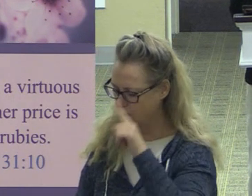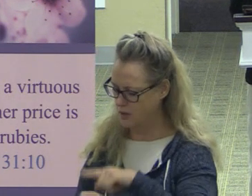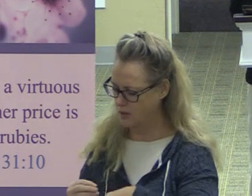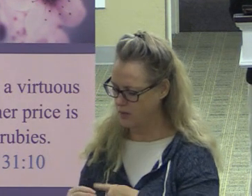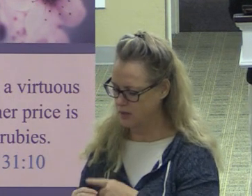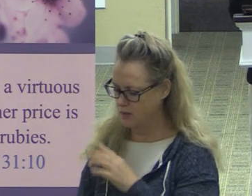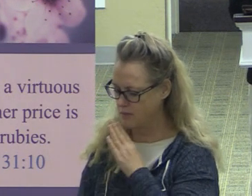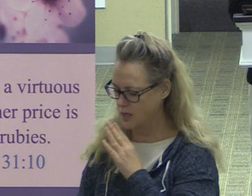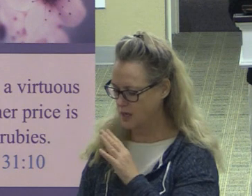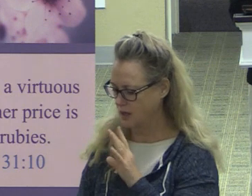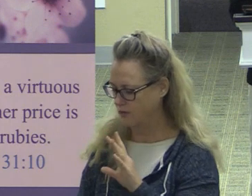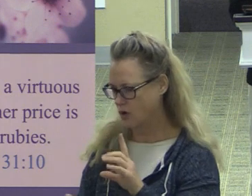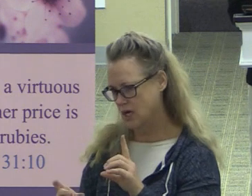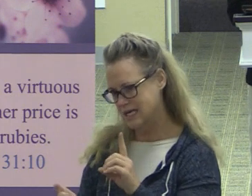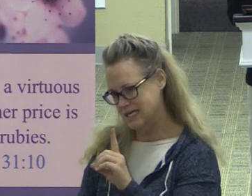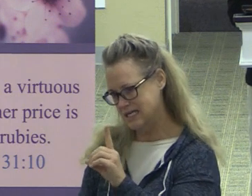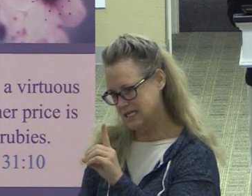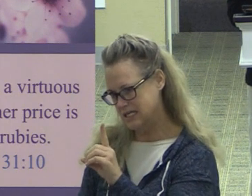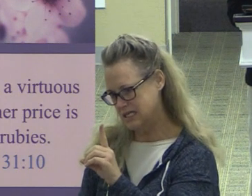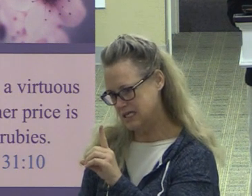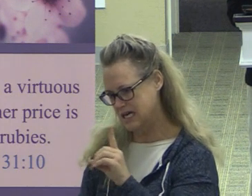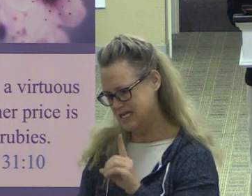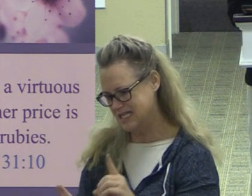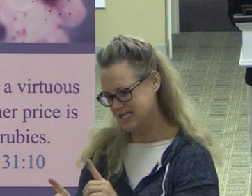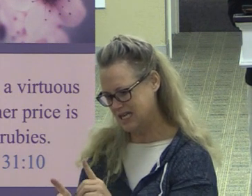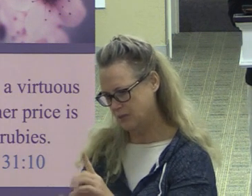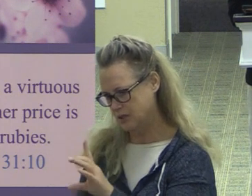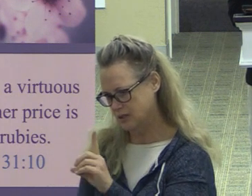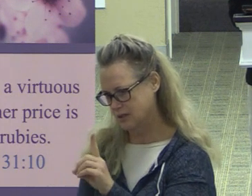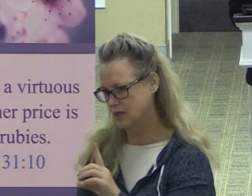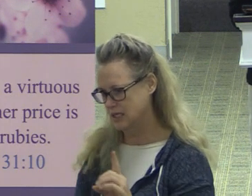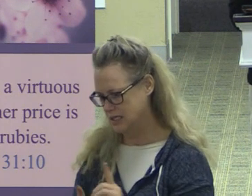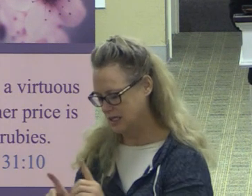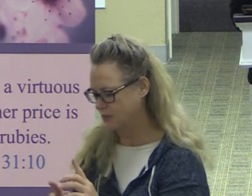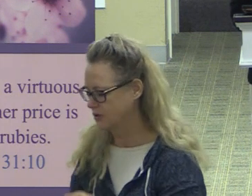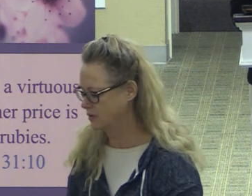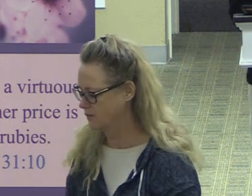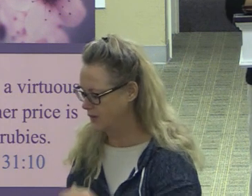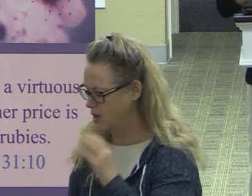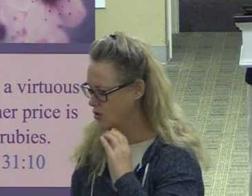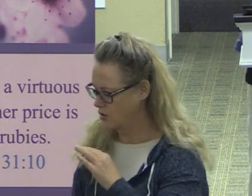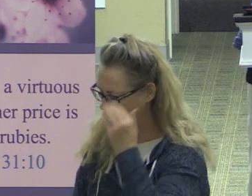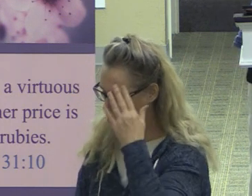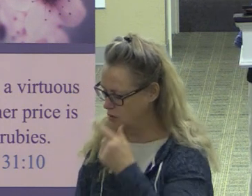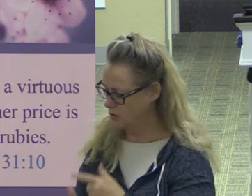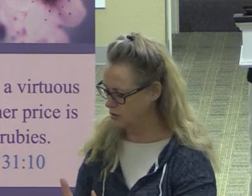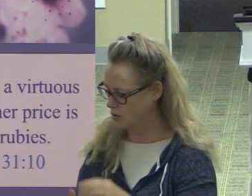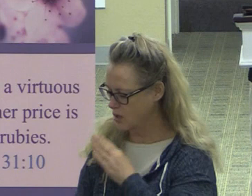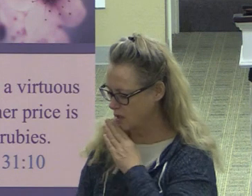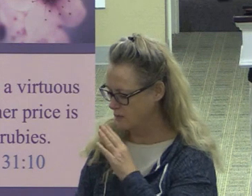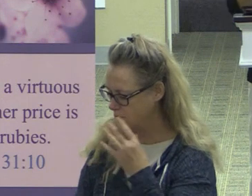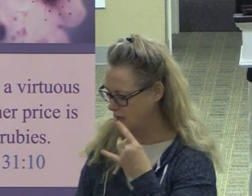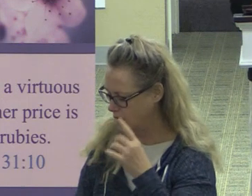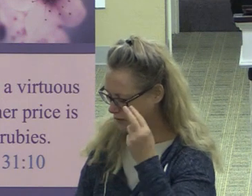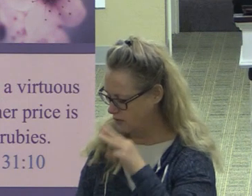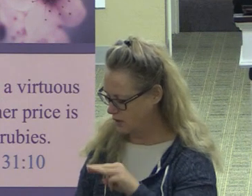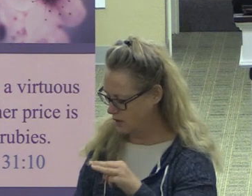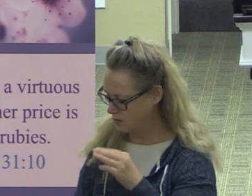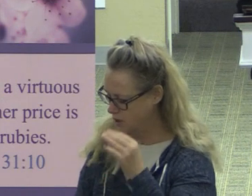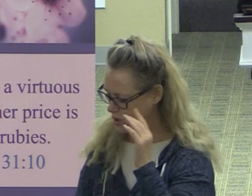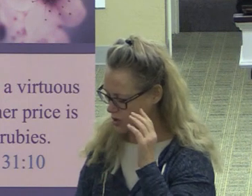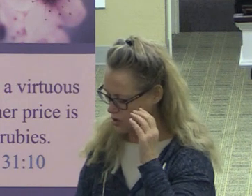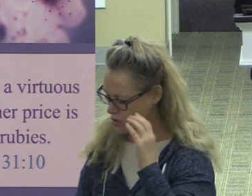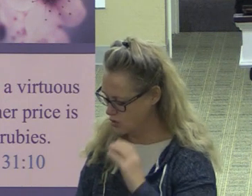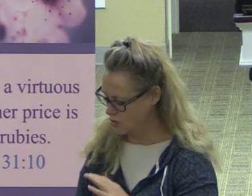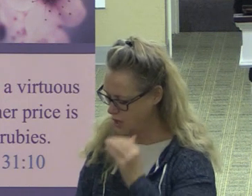disciples. Christ knew what it'd be like for them. Christ knows what is going to happen in our life. We